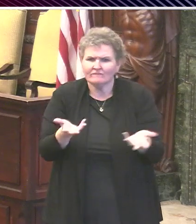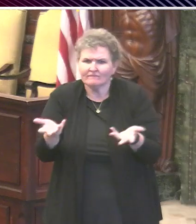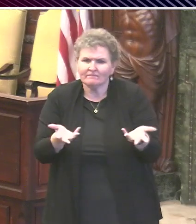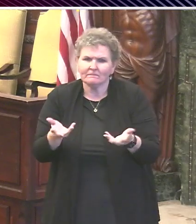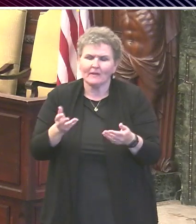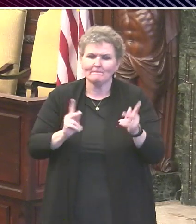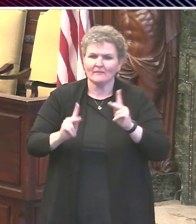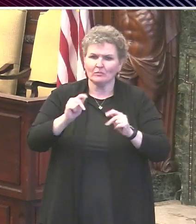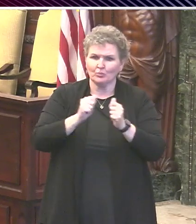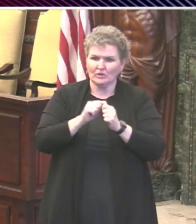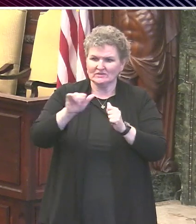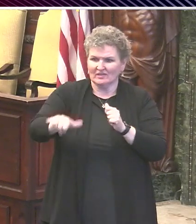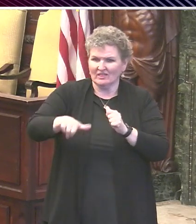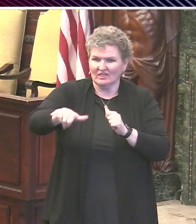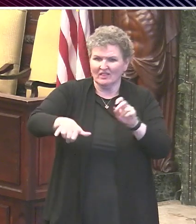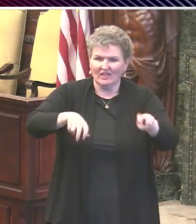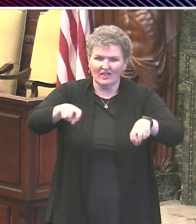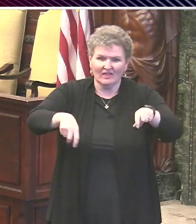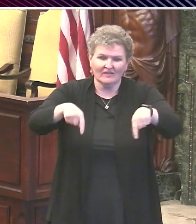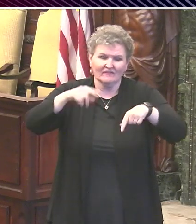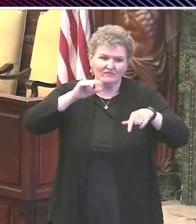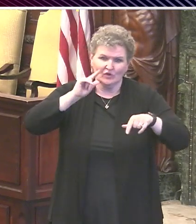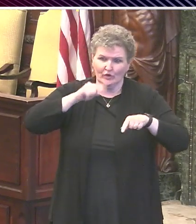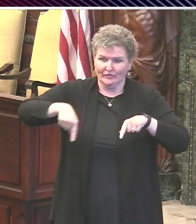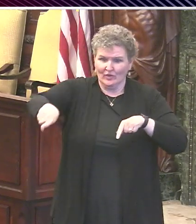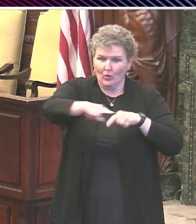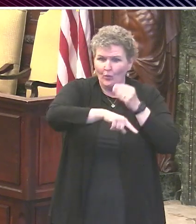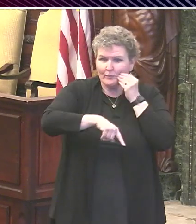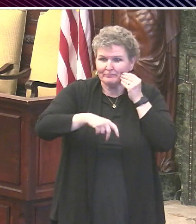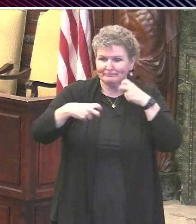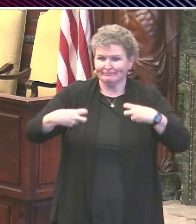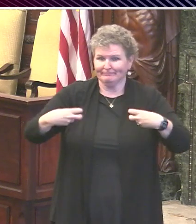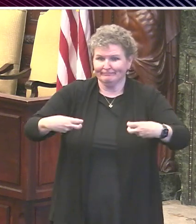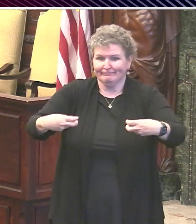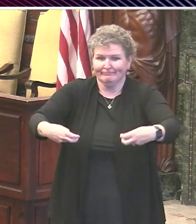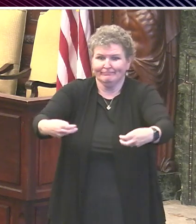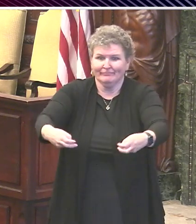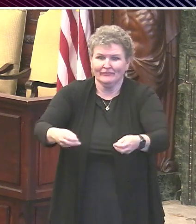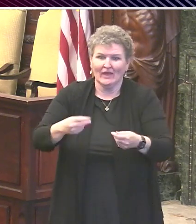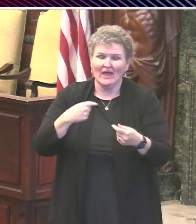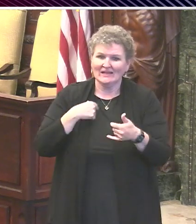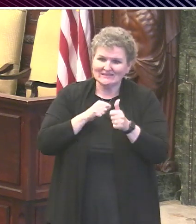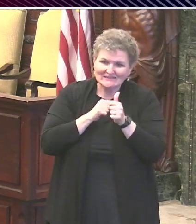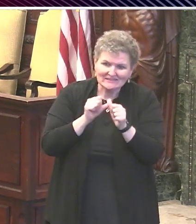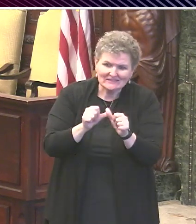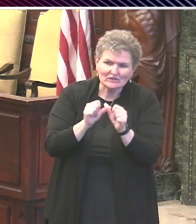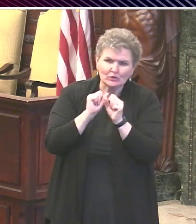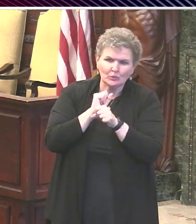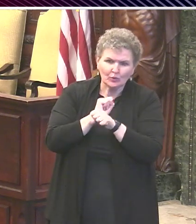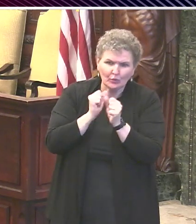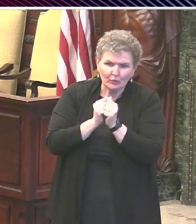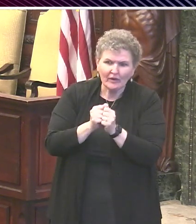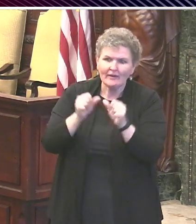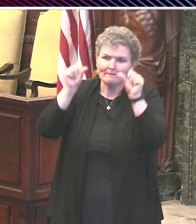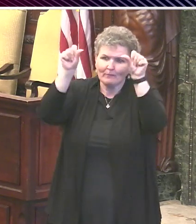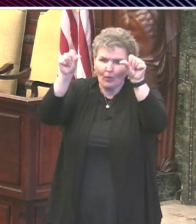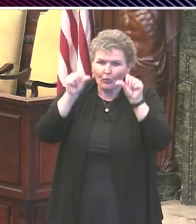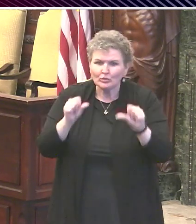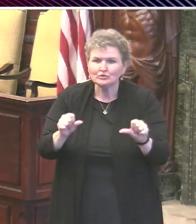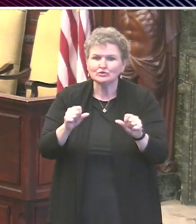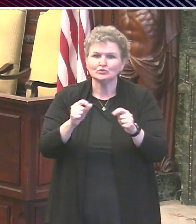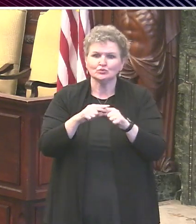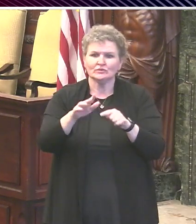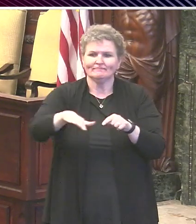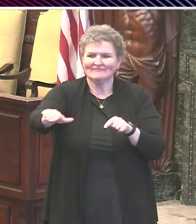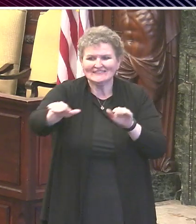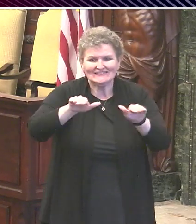in the camp. And then that work continues throughout the time period between posting and action. On